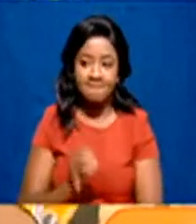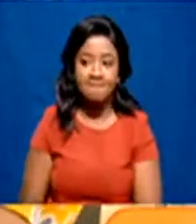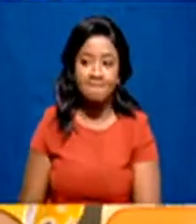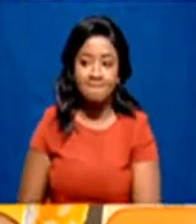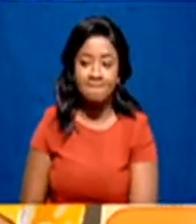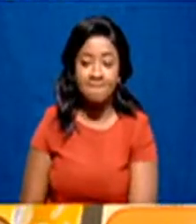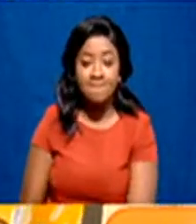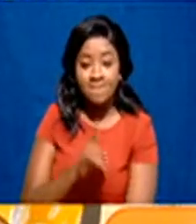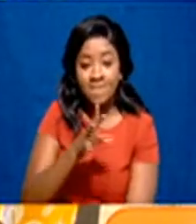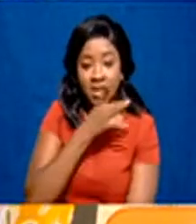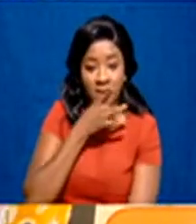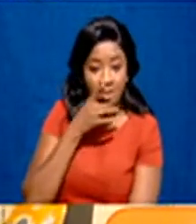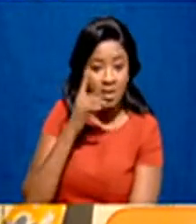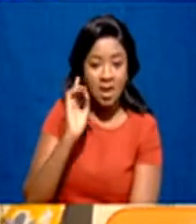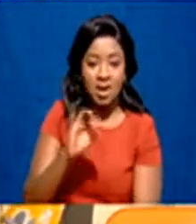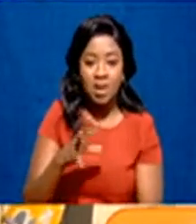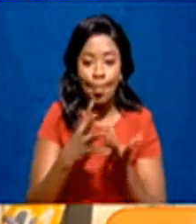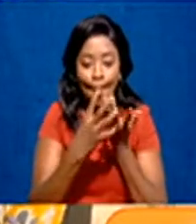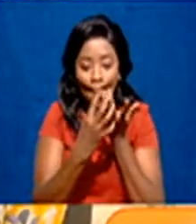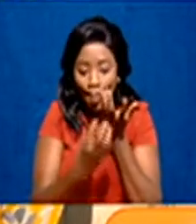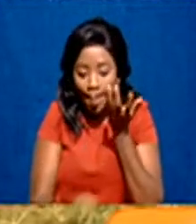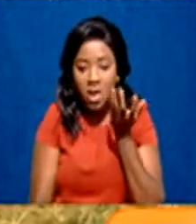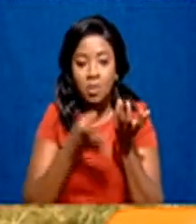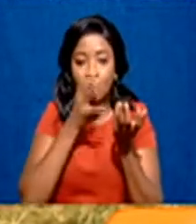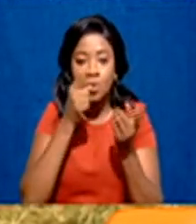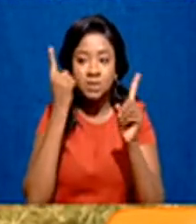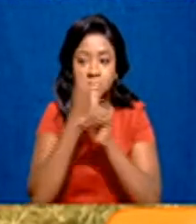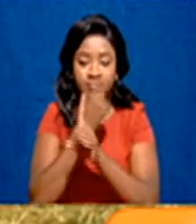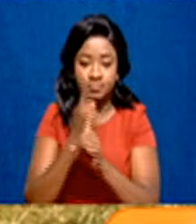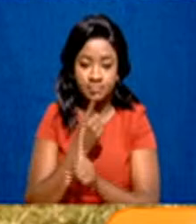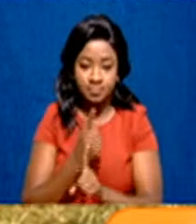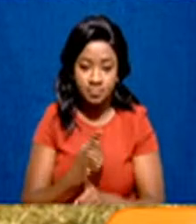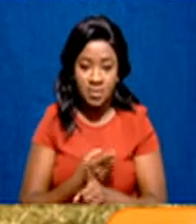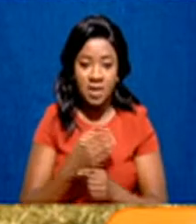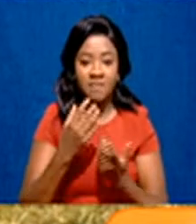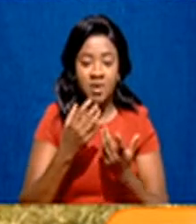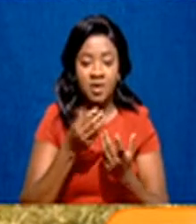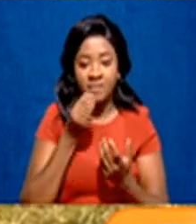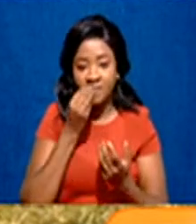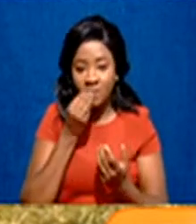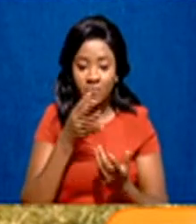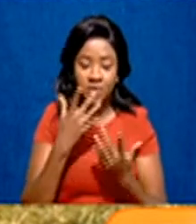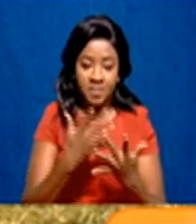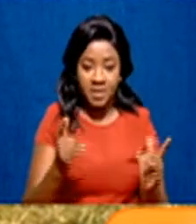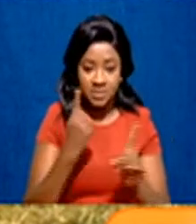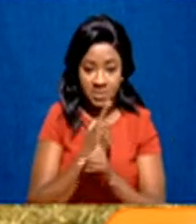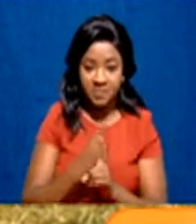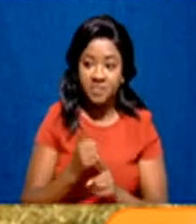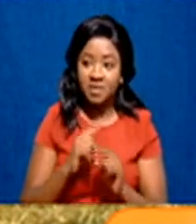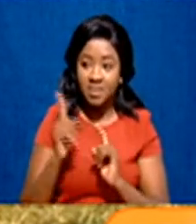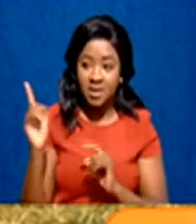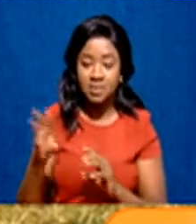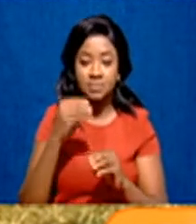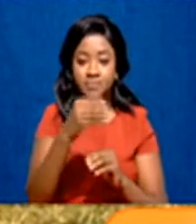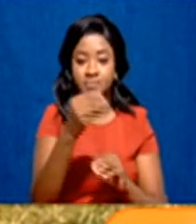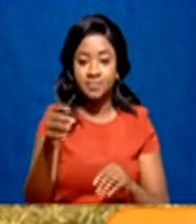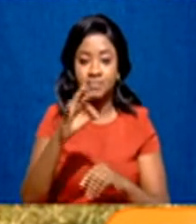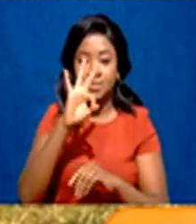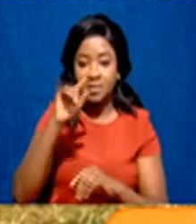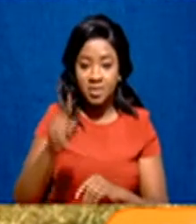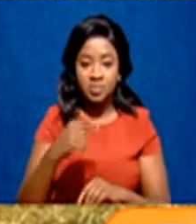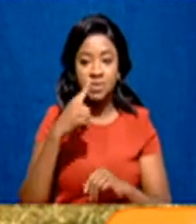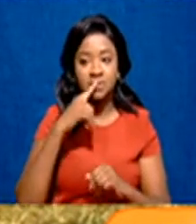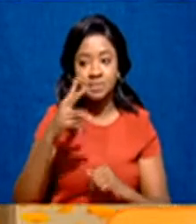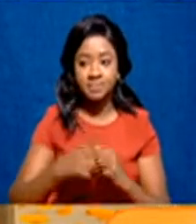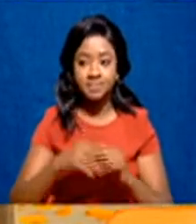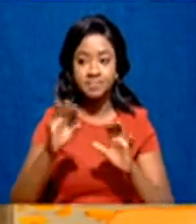be used to dehydrate different types of farm produce, and so far, Nyamai says he has supplied to over 3,700